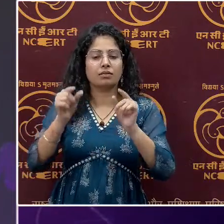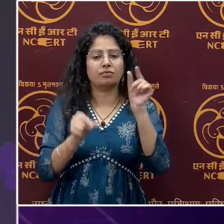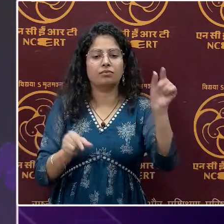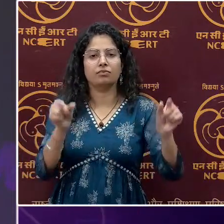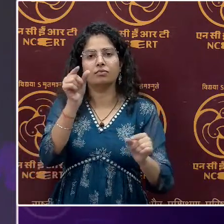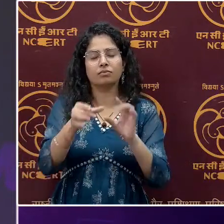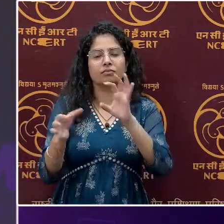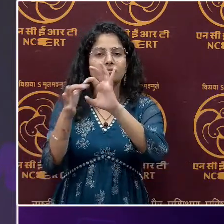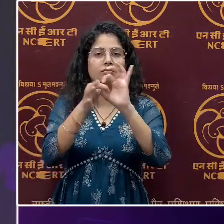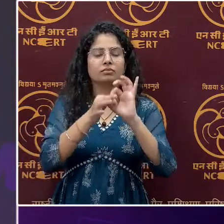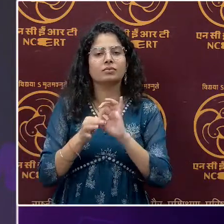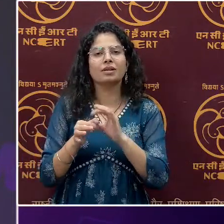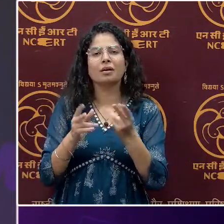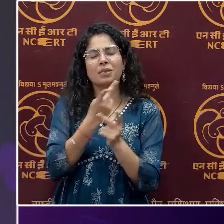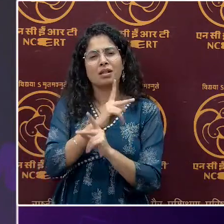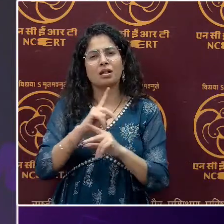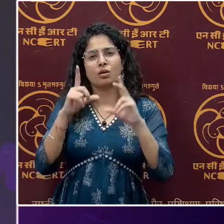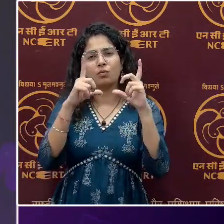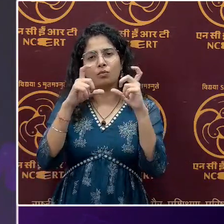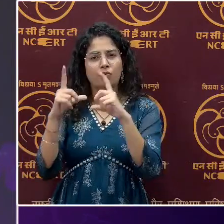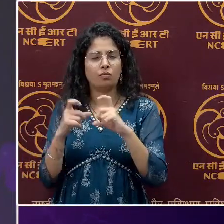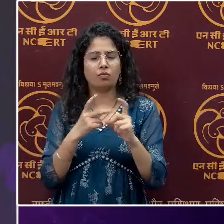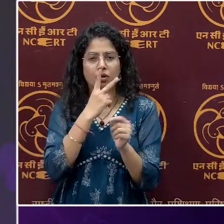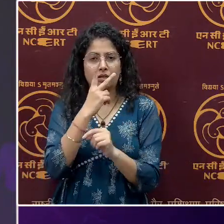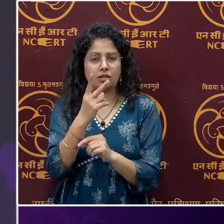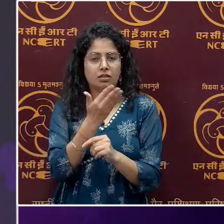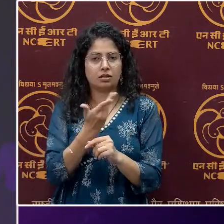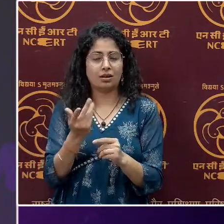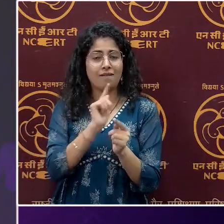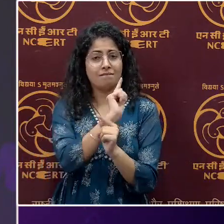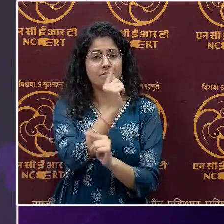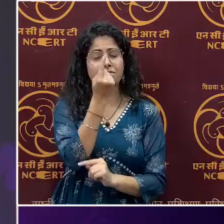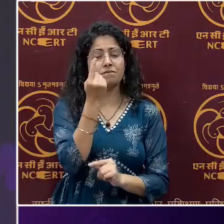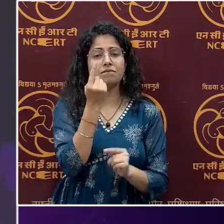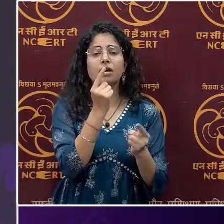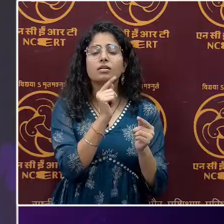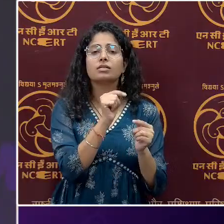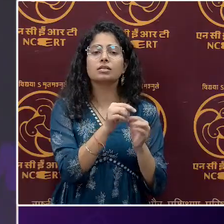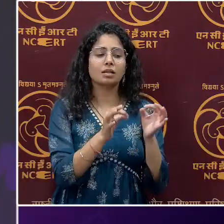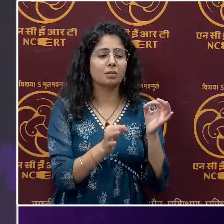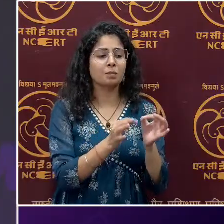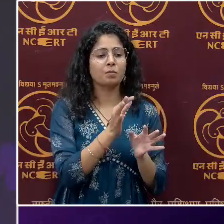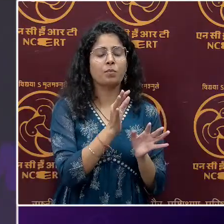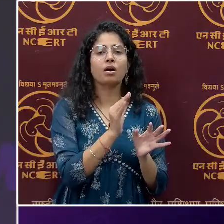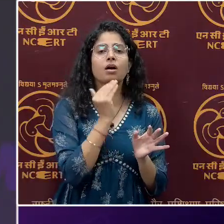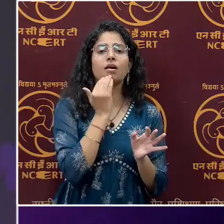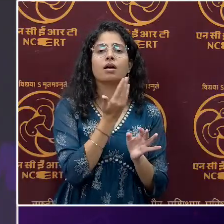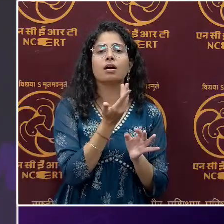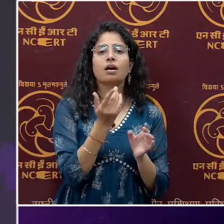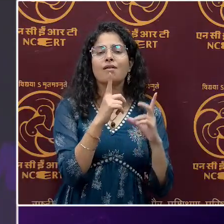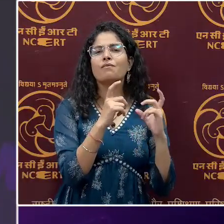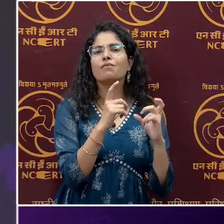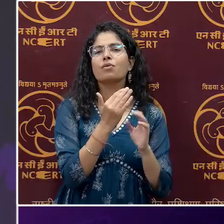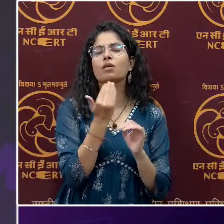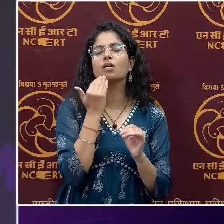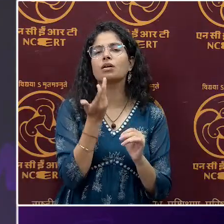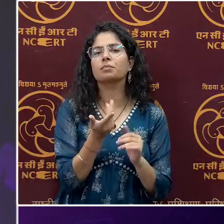of pictures. Can you tell me, like, the first spark of the fire of revolt comes from which picture?